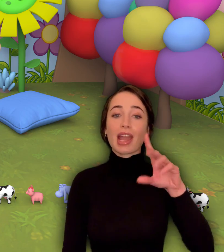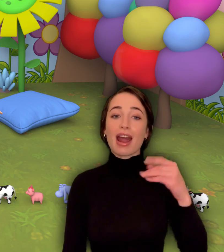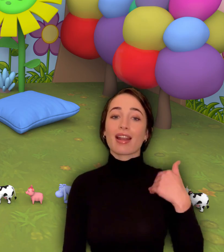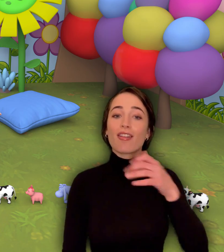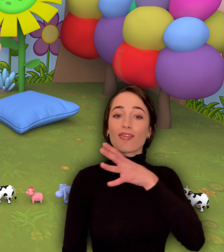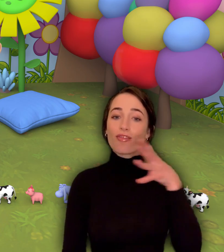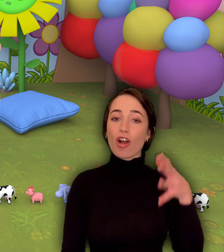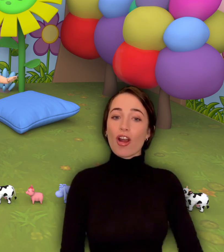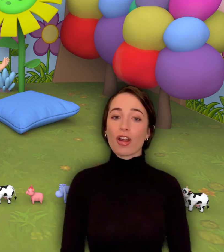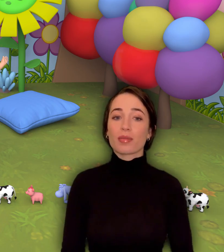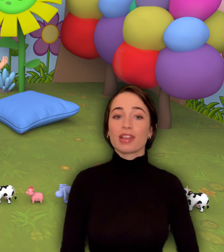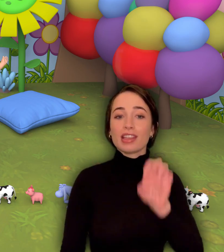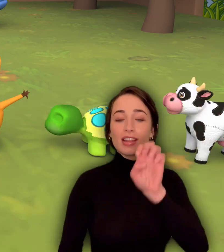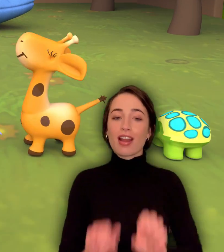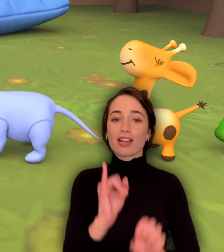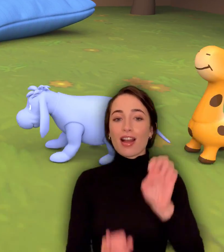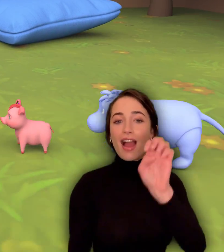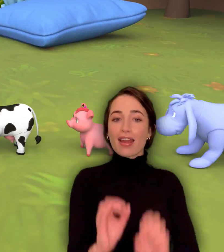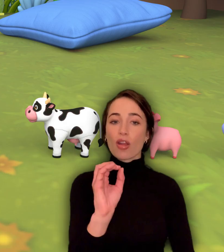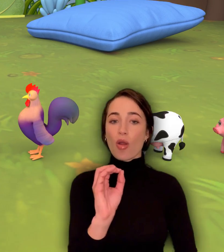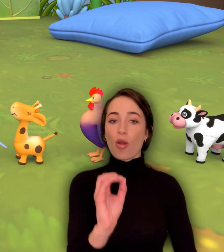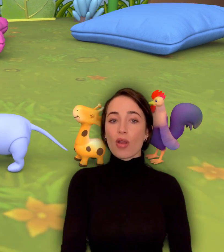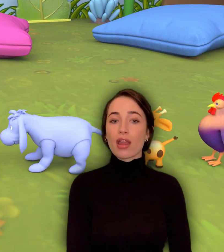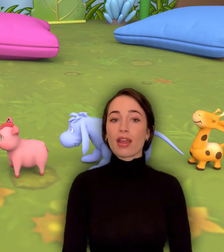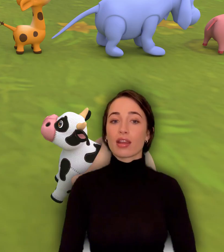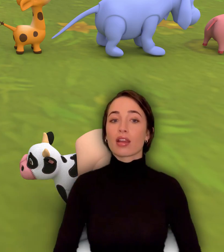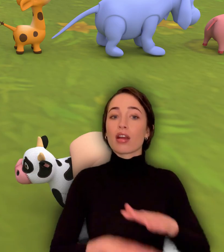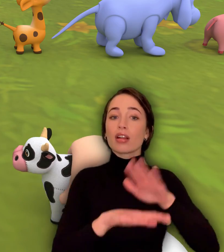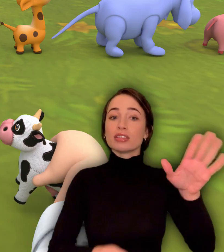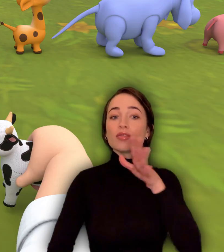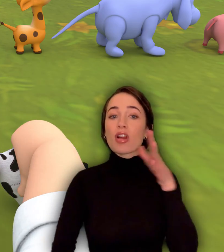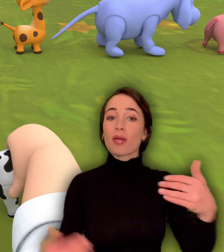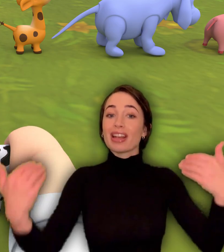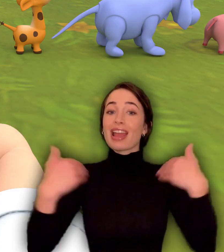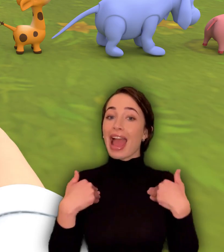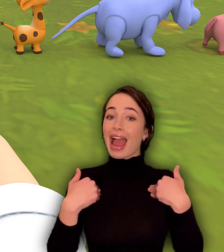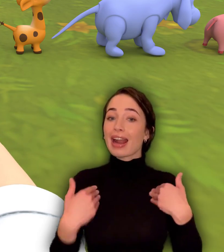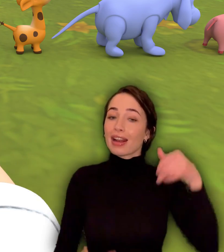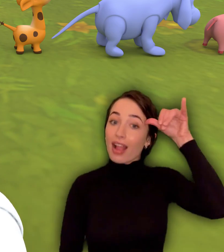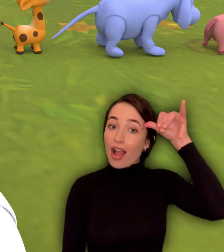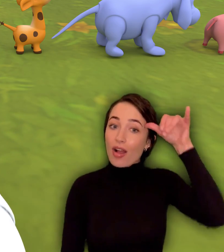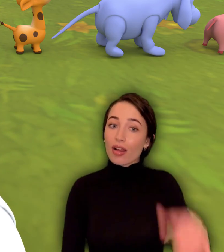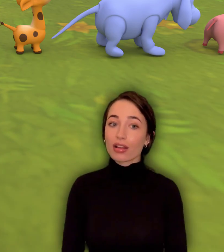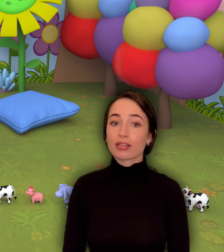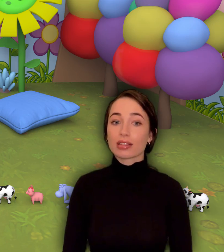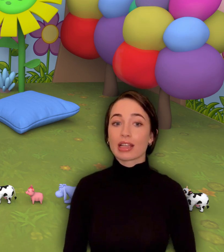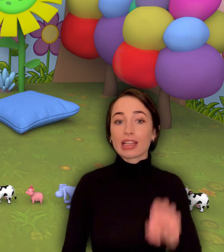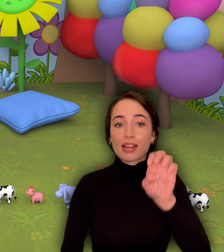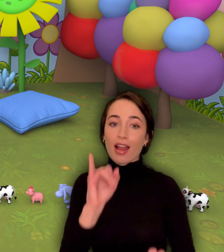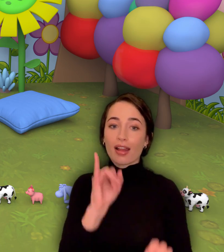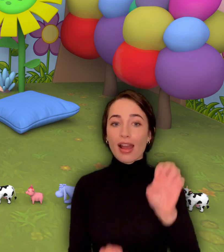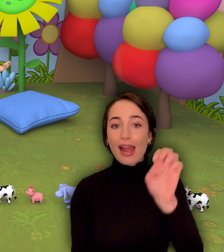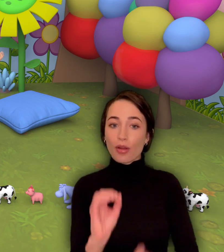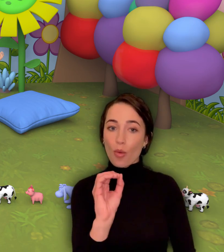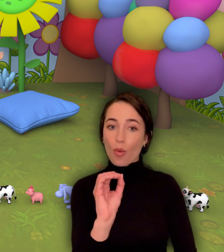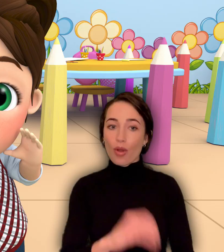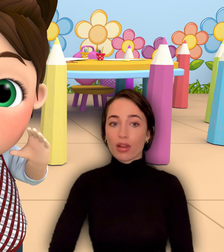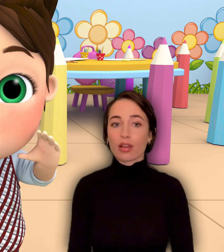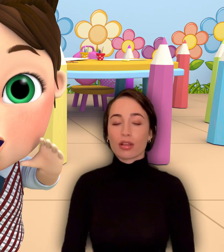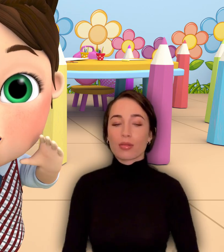Old McDonald had a farm e- i e- i o and on his farm he had a cow e-i e-